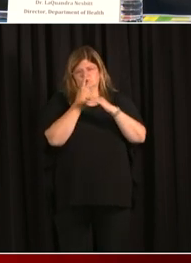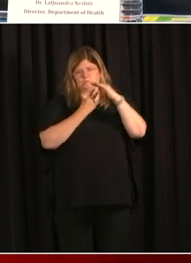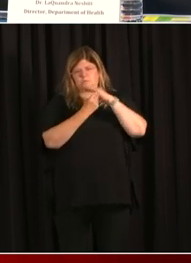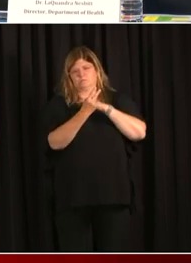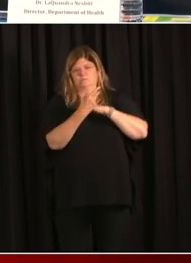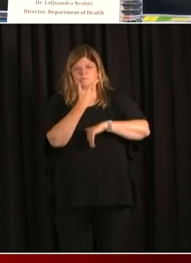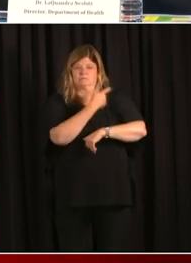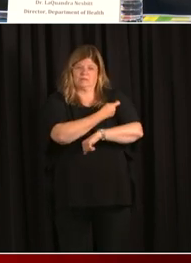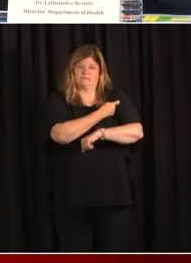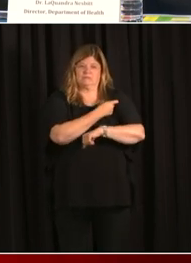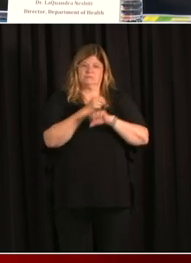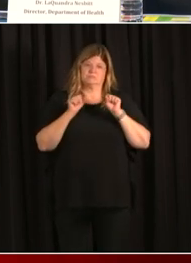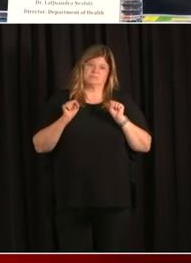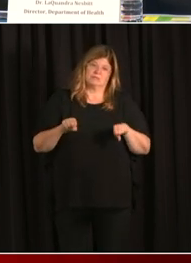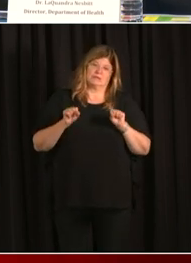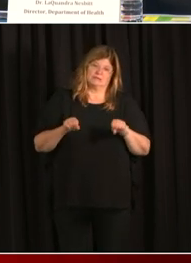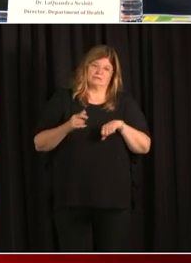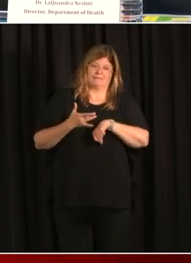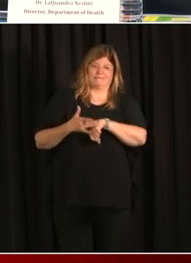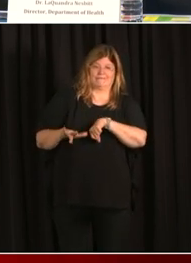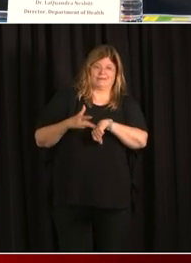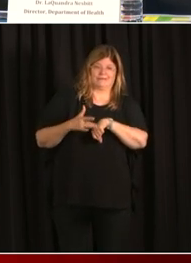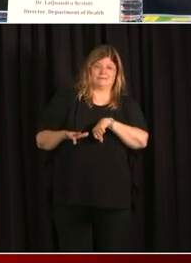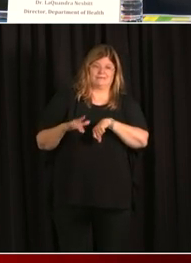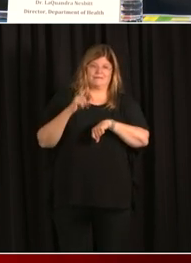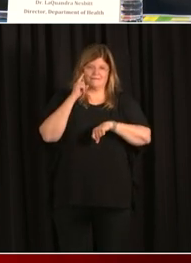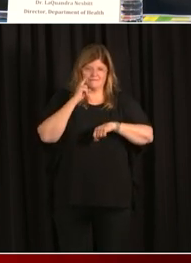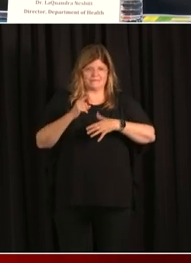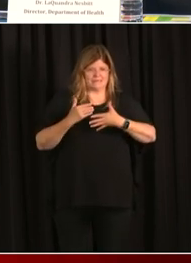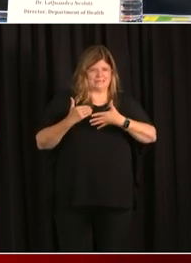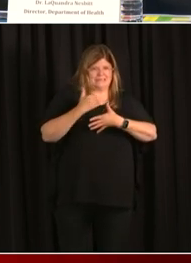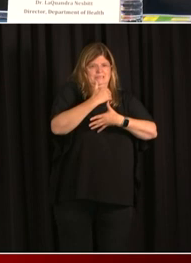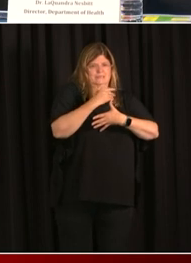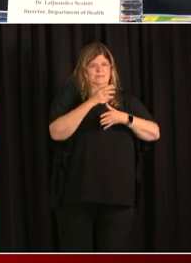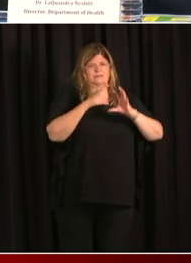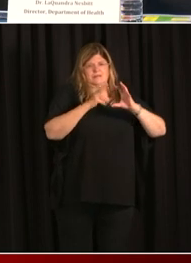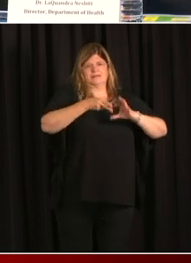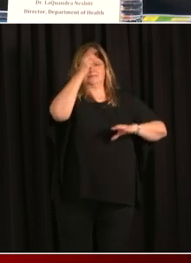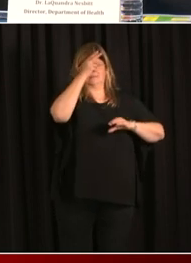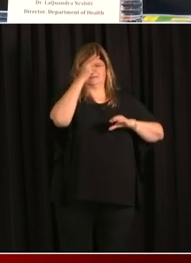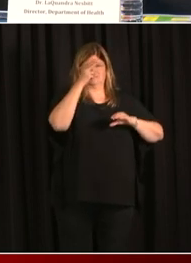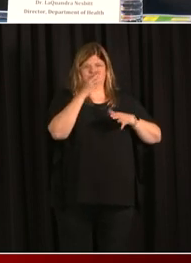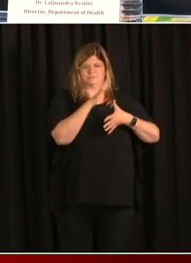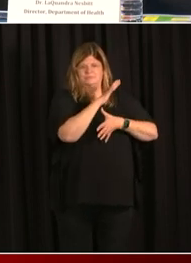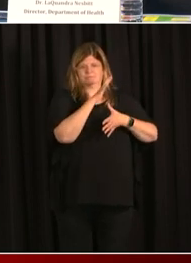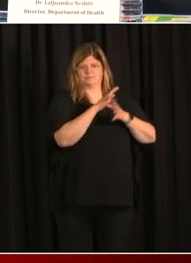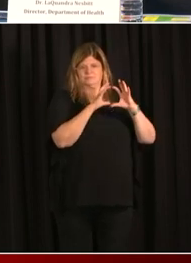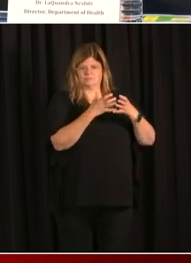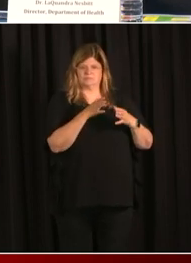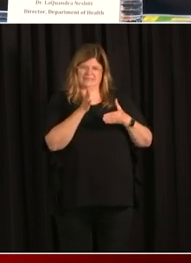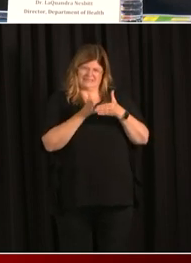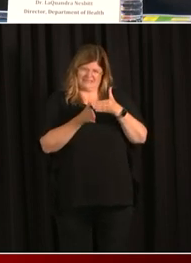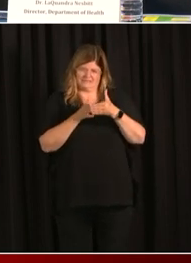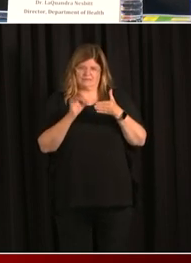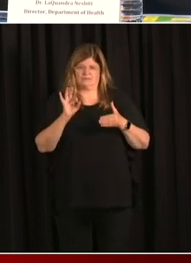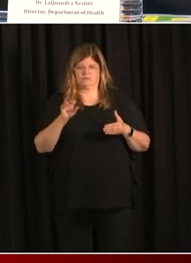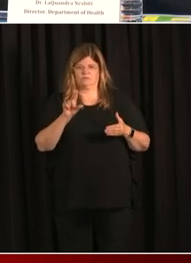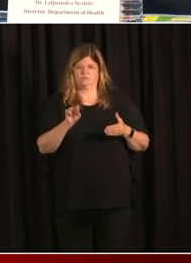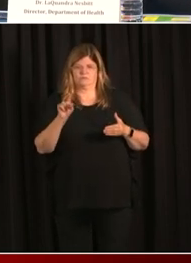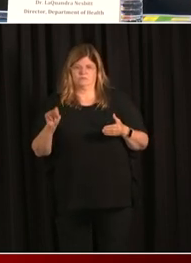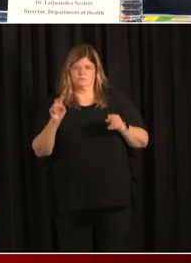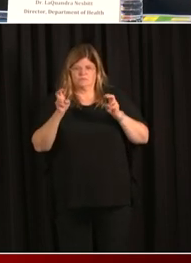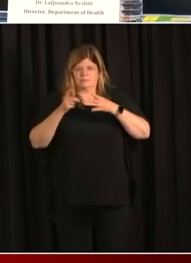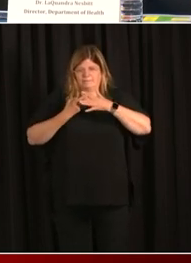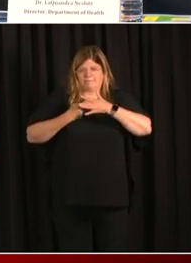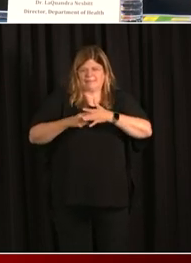that vaccine could be available for priority populations the end of 2020, beginning of 2021 at the